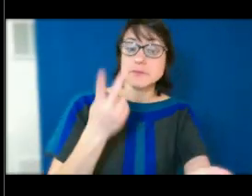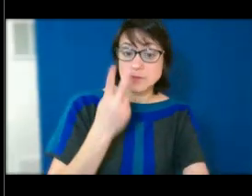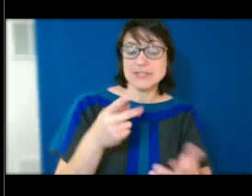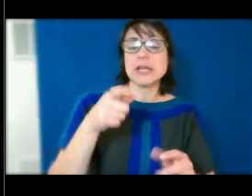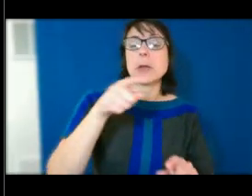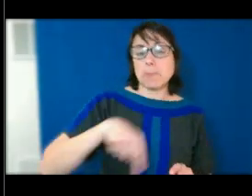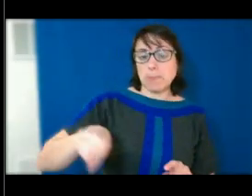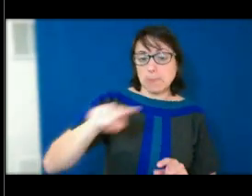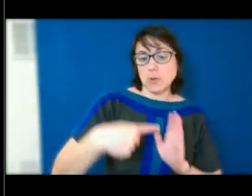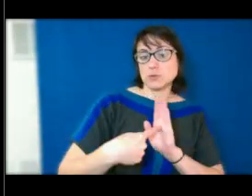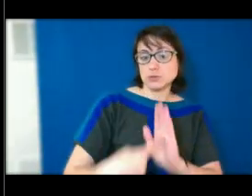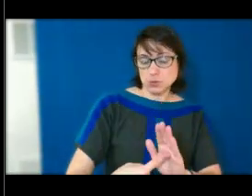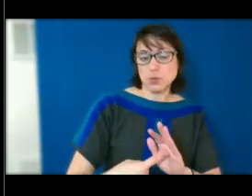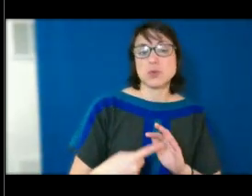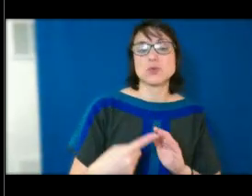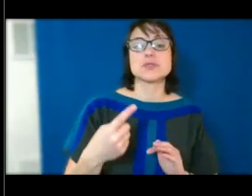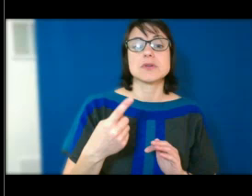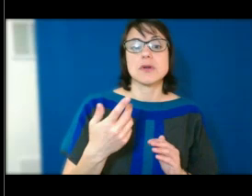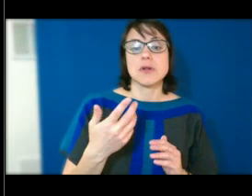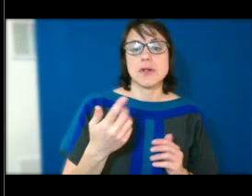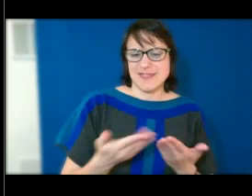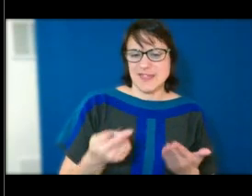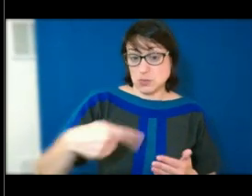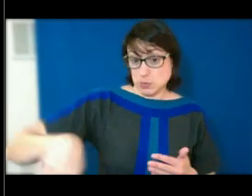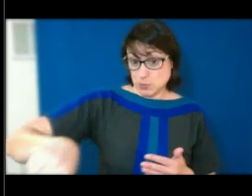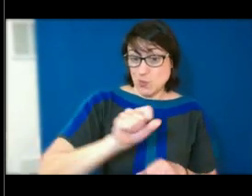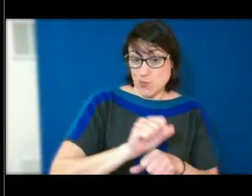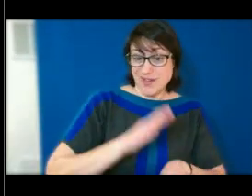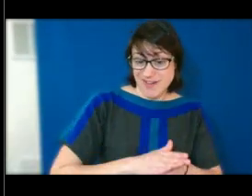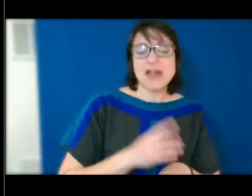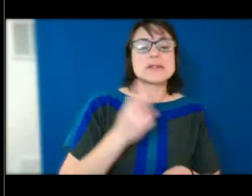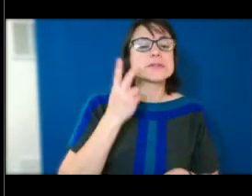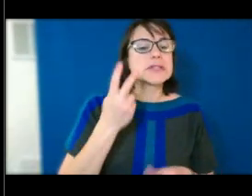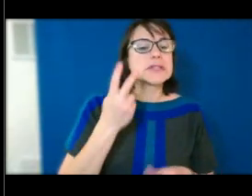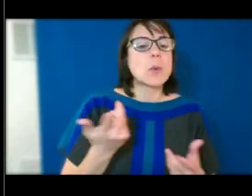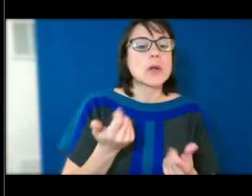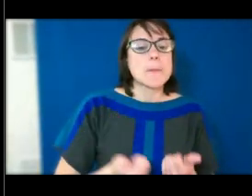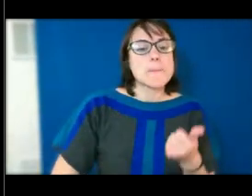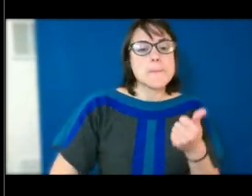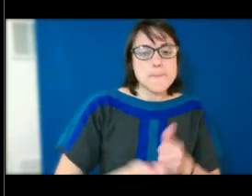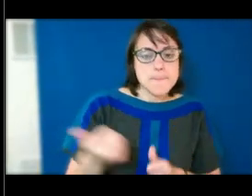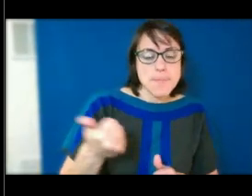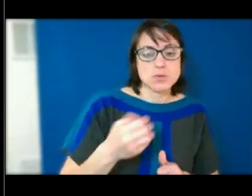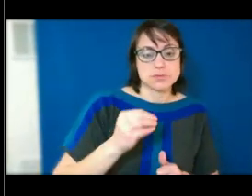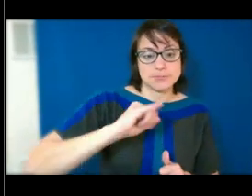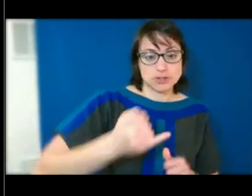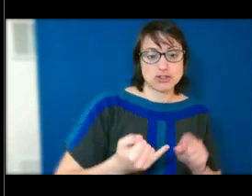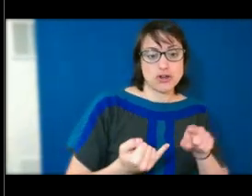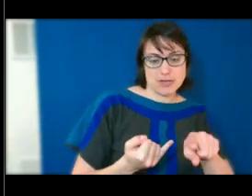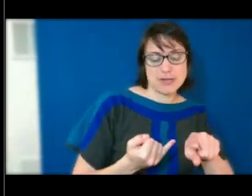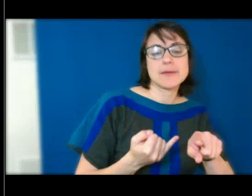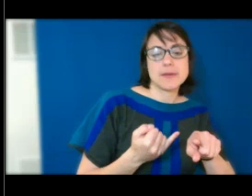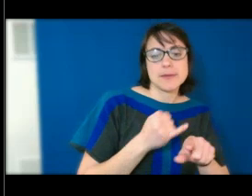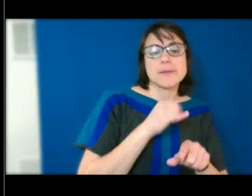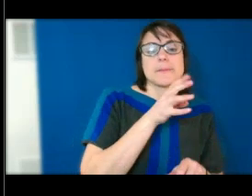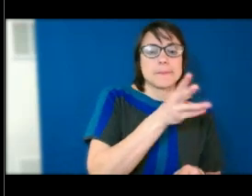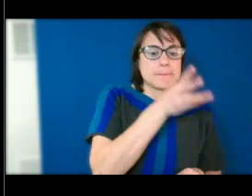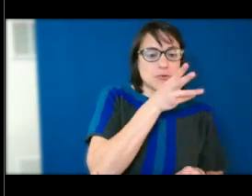on. You can see that our most numerous type of project is education or marine debris curriculum focused, and that